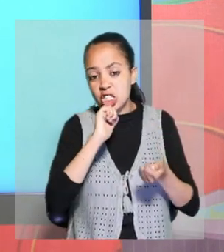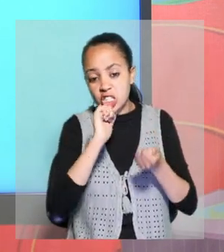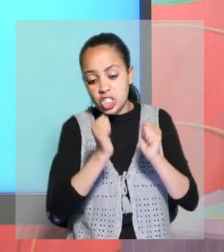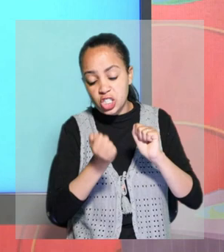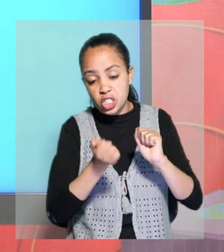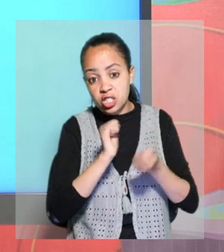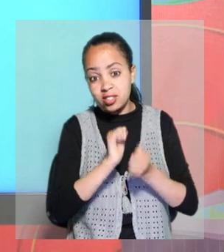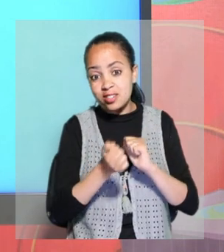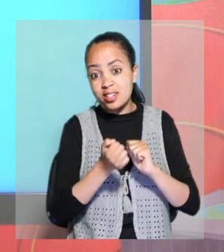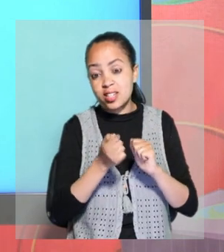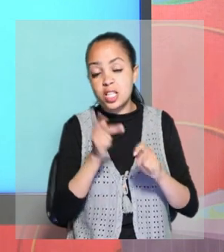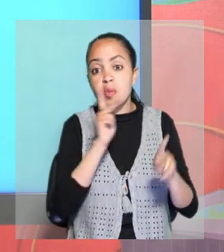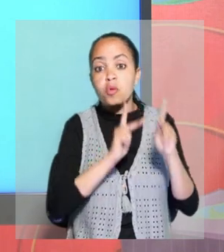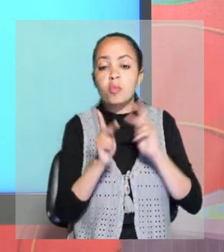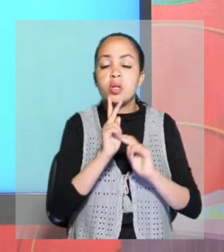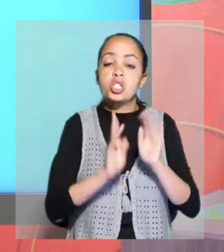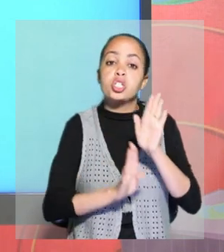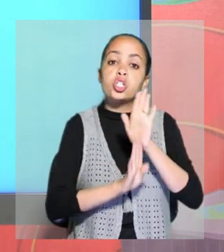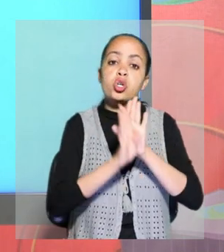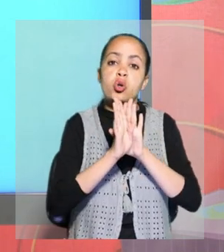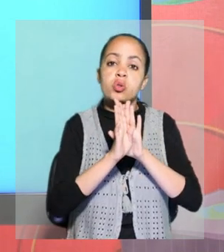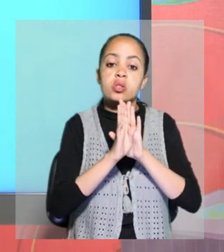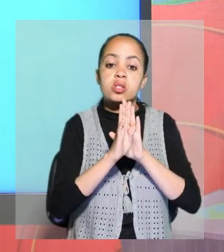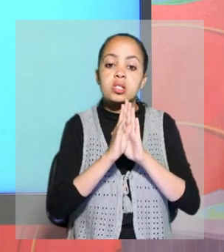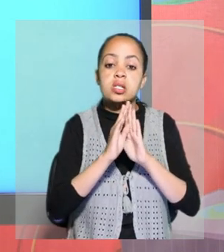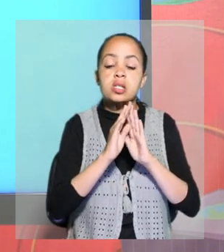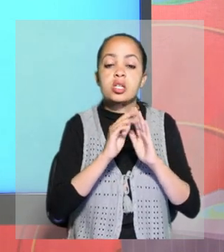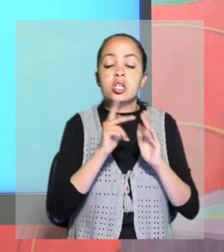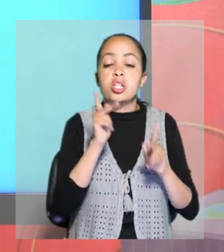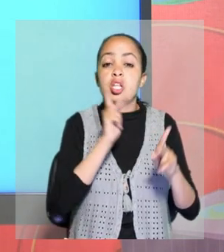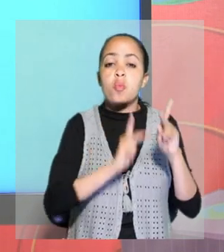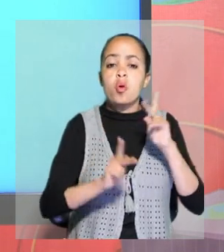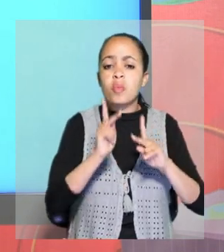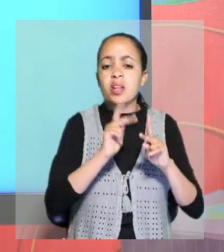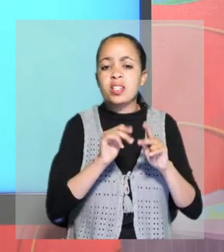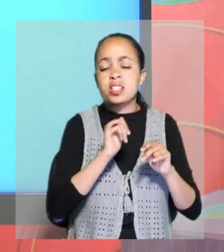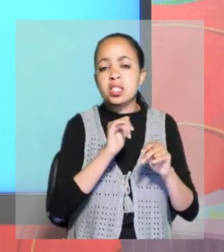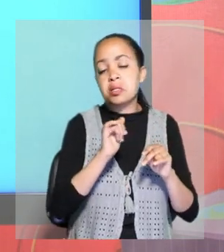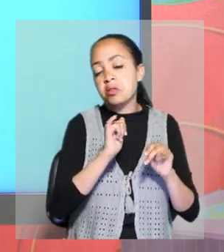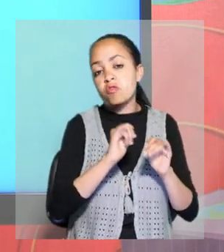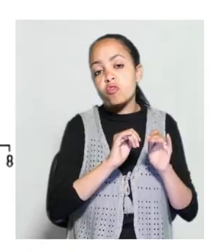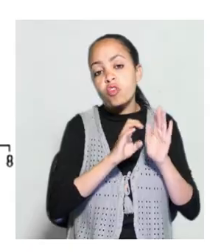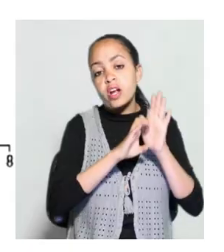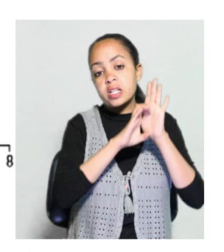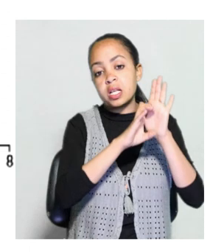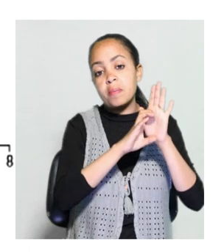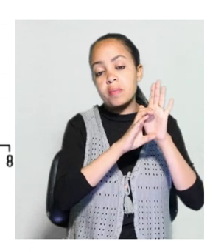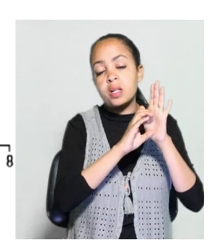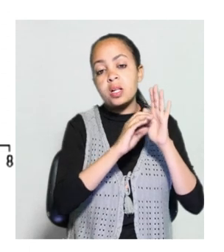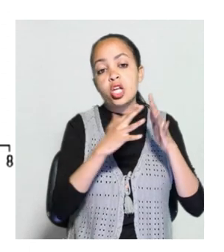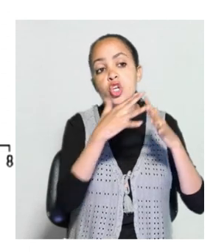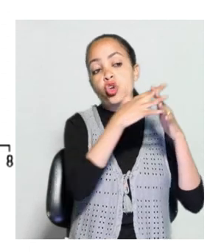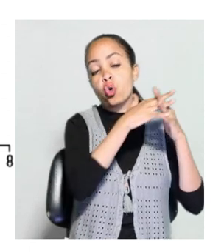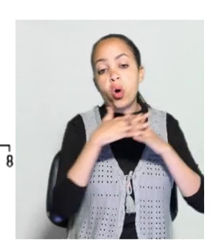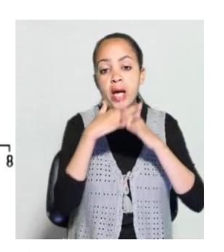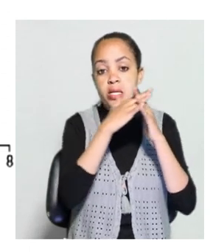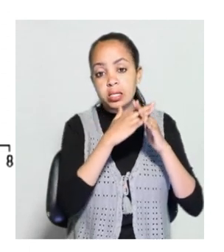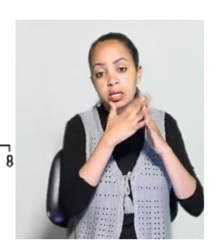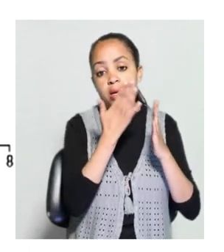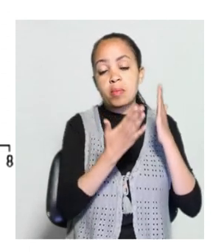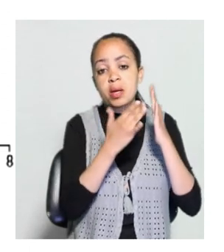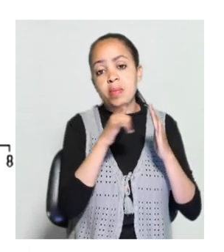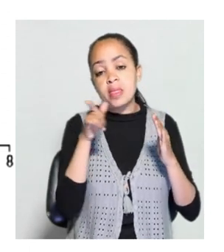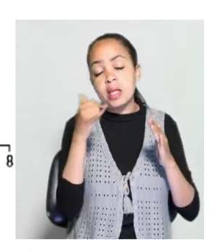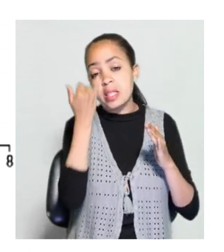change of population growth. Here, population just like that of USA. And again, this may be